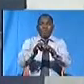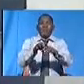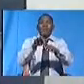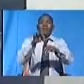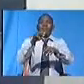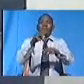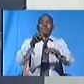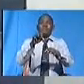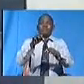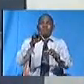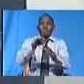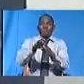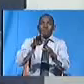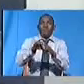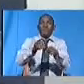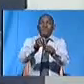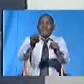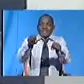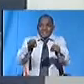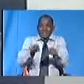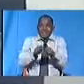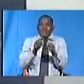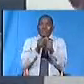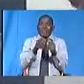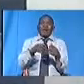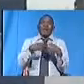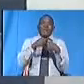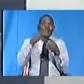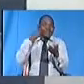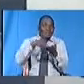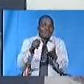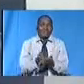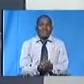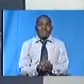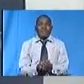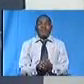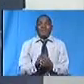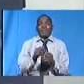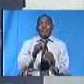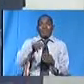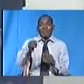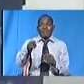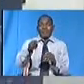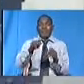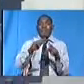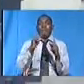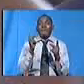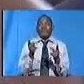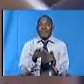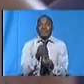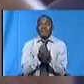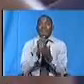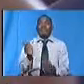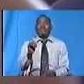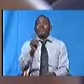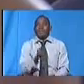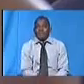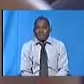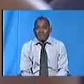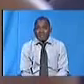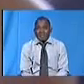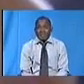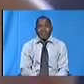stations without prior biometric verification, where were your polling agents that you must have trained? According to